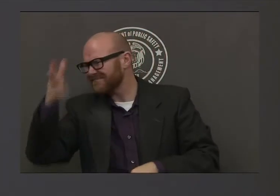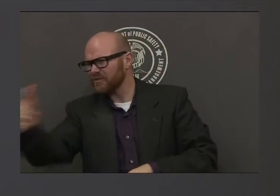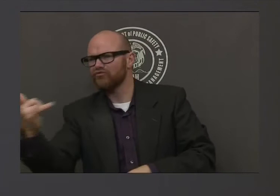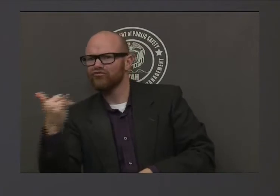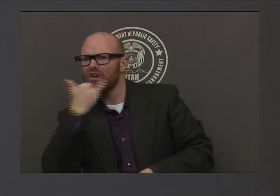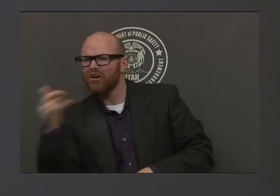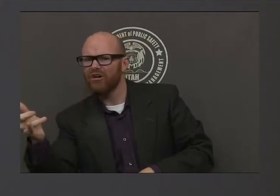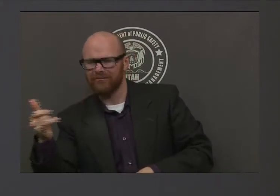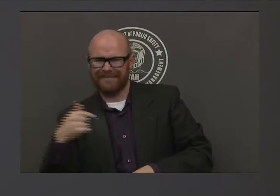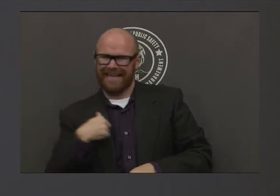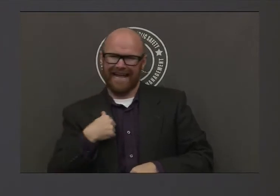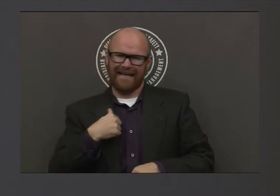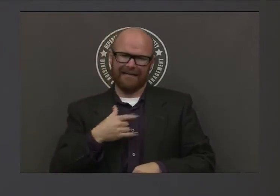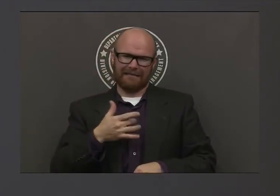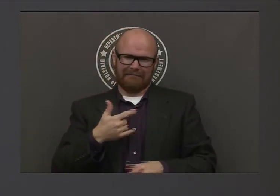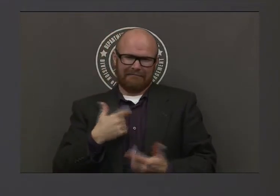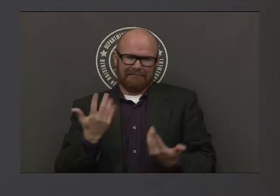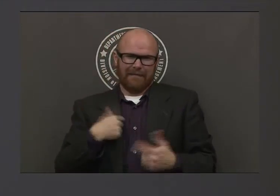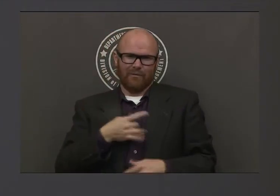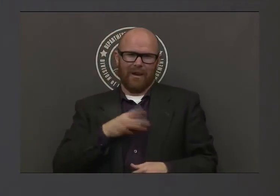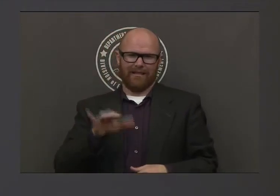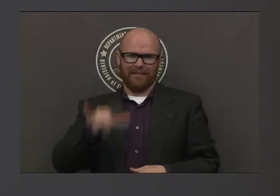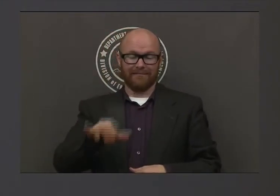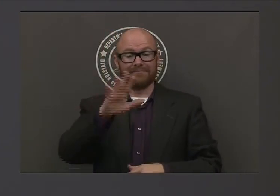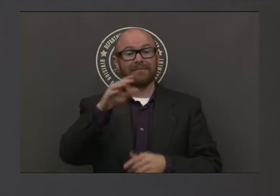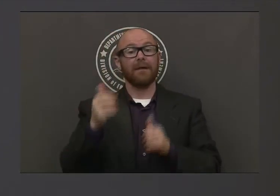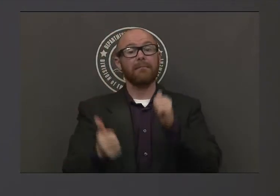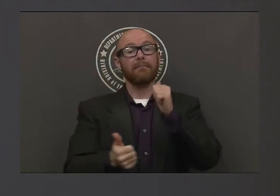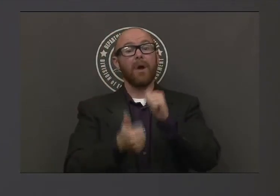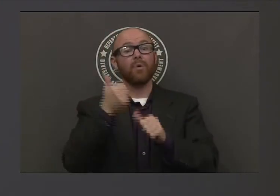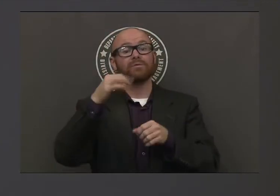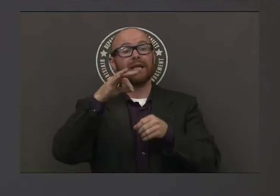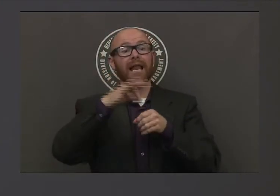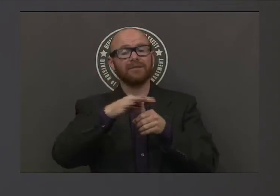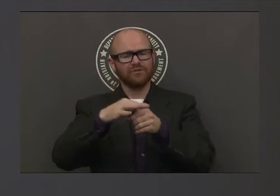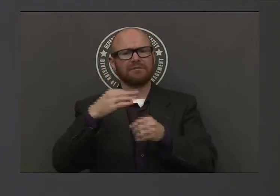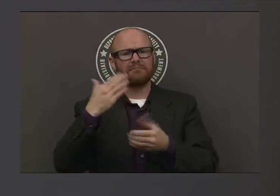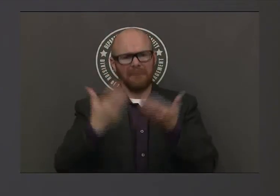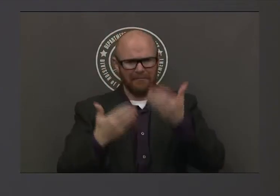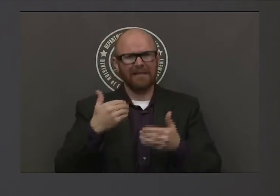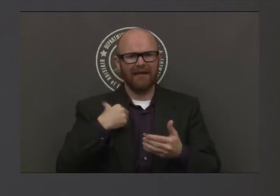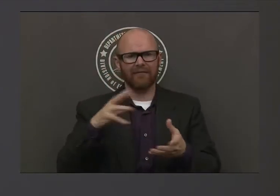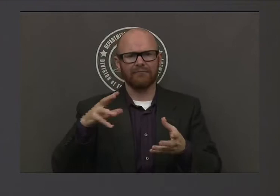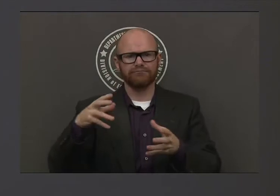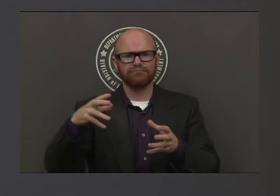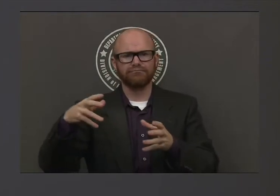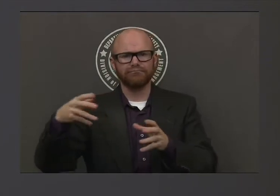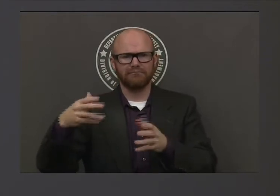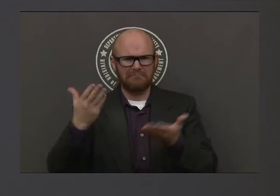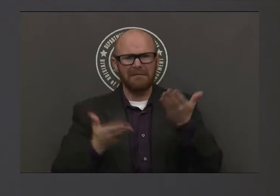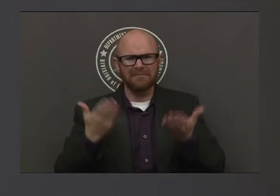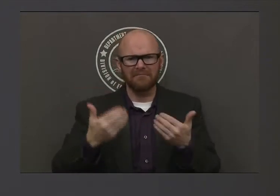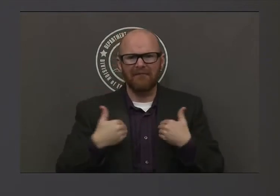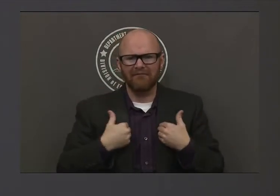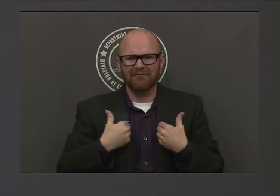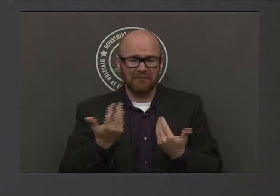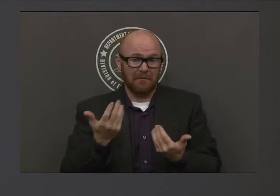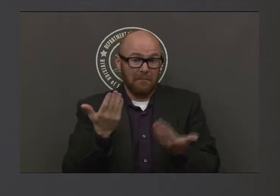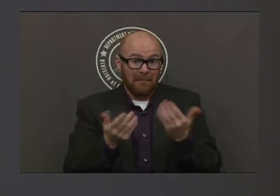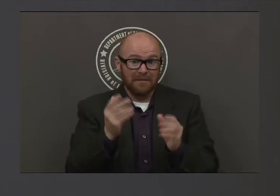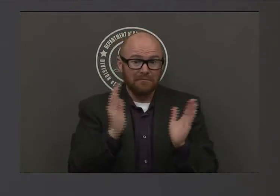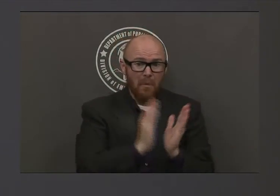are irregularities, and there's probably irregularities in most every election somewhere, minimal though they may be, if